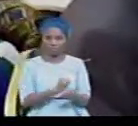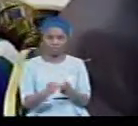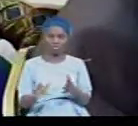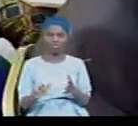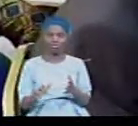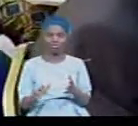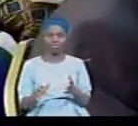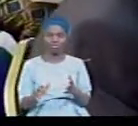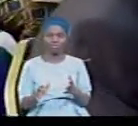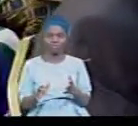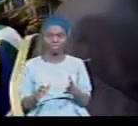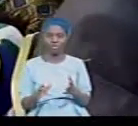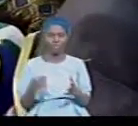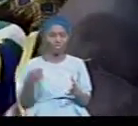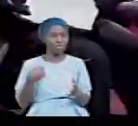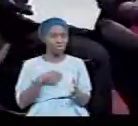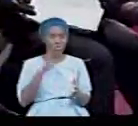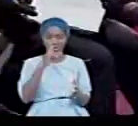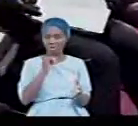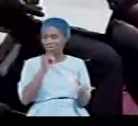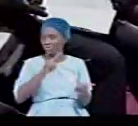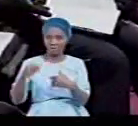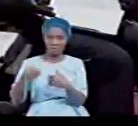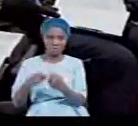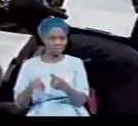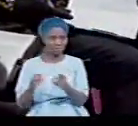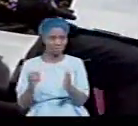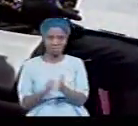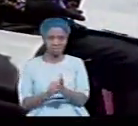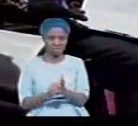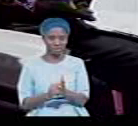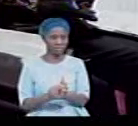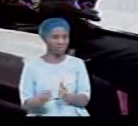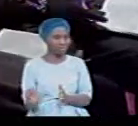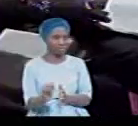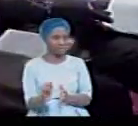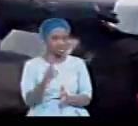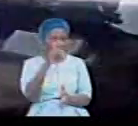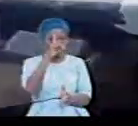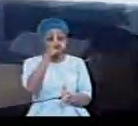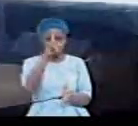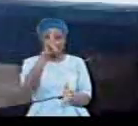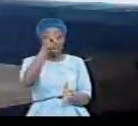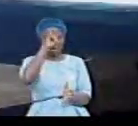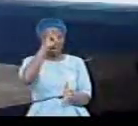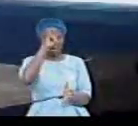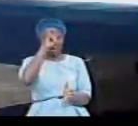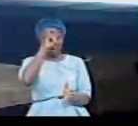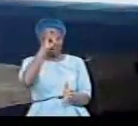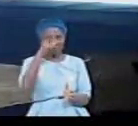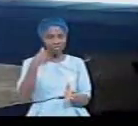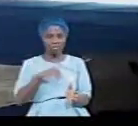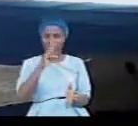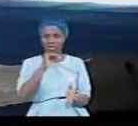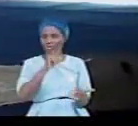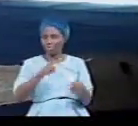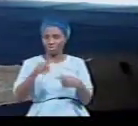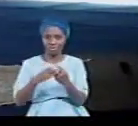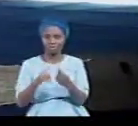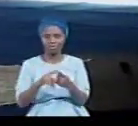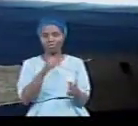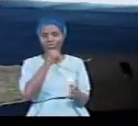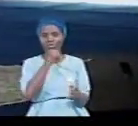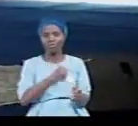not going back to that same Egypt. We're not going back to the old life. We're not of